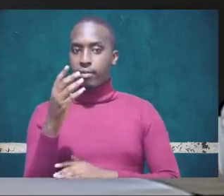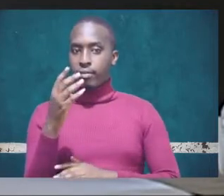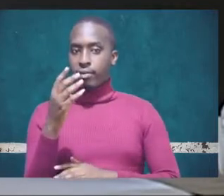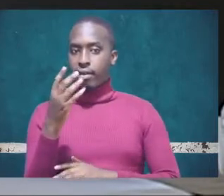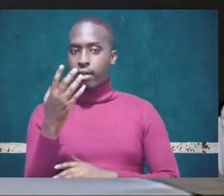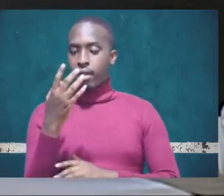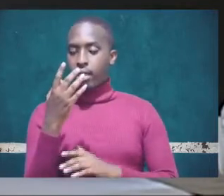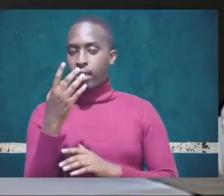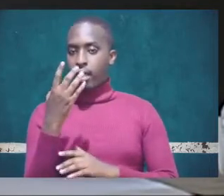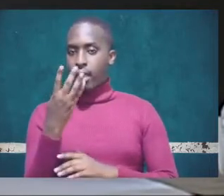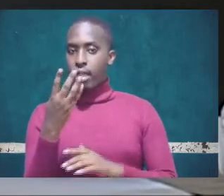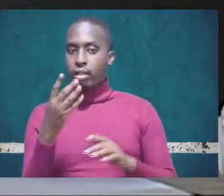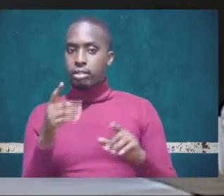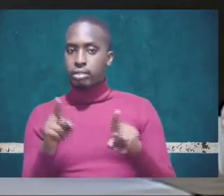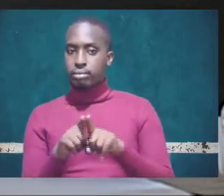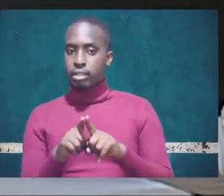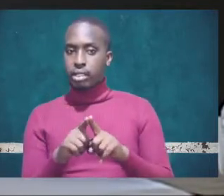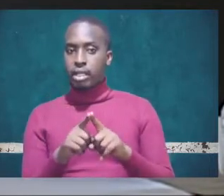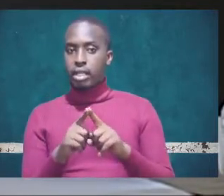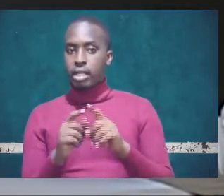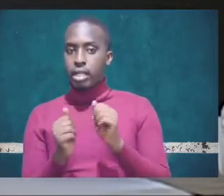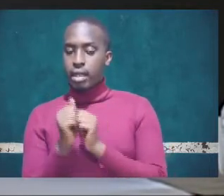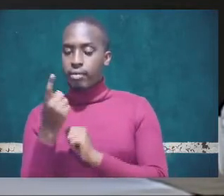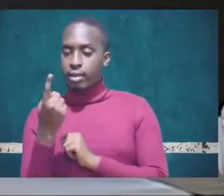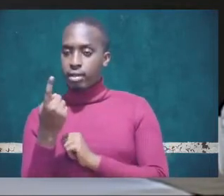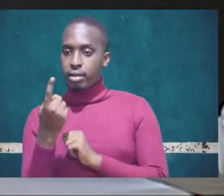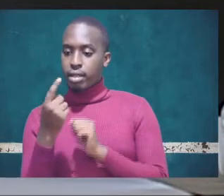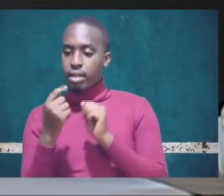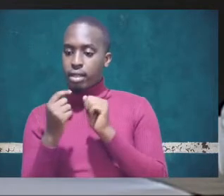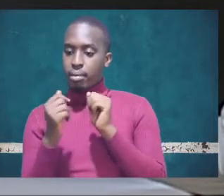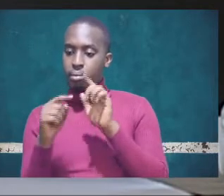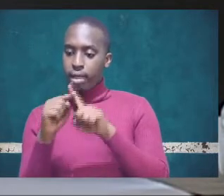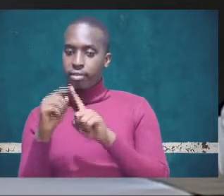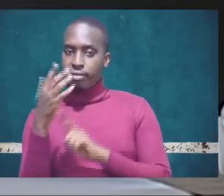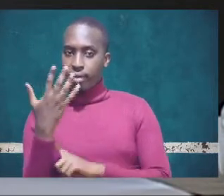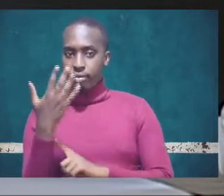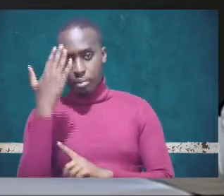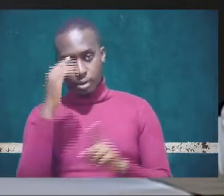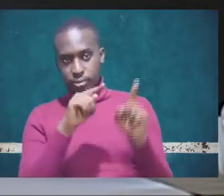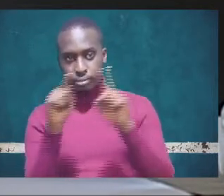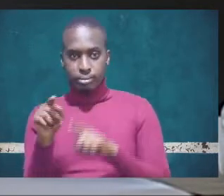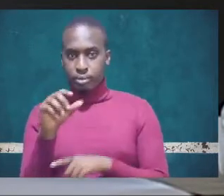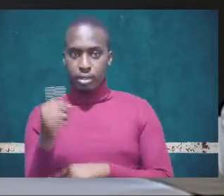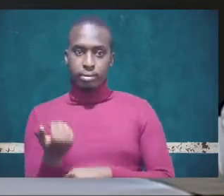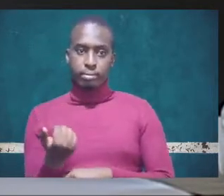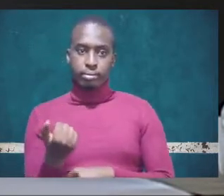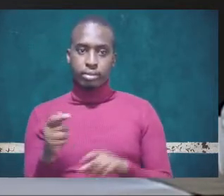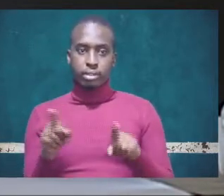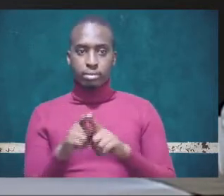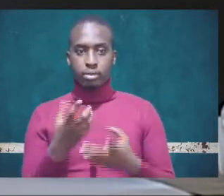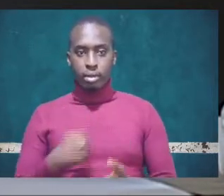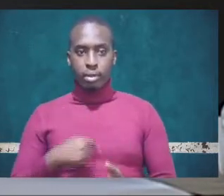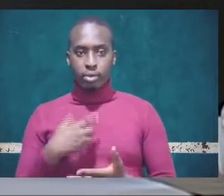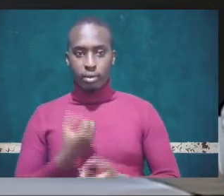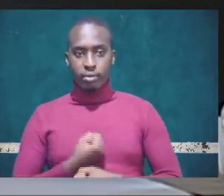Here we have 11. And 11 plus 5, because this one goes on the other side. We remain